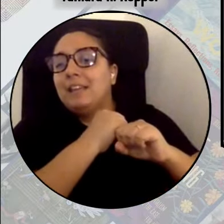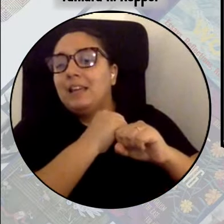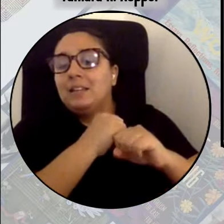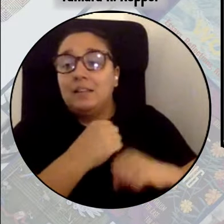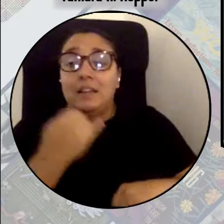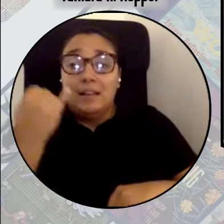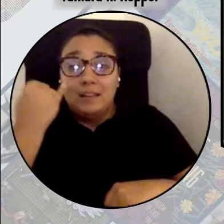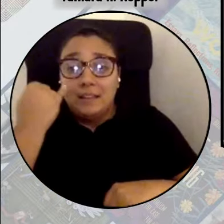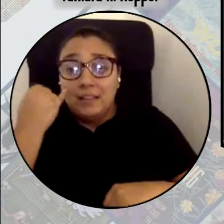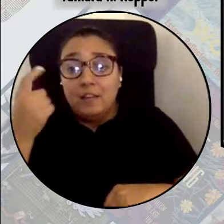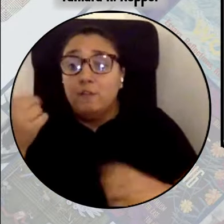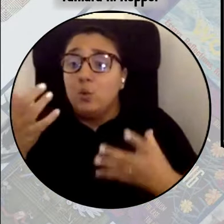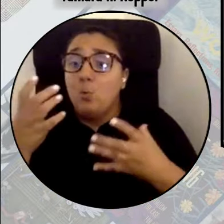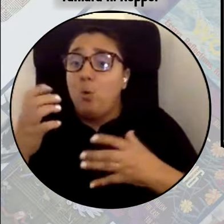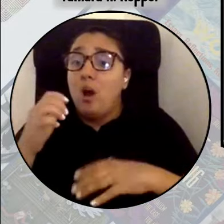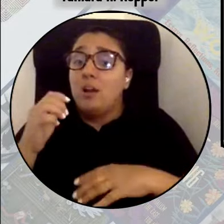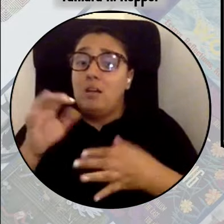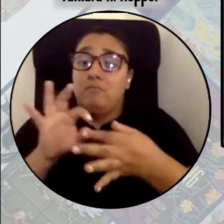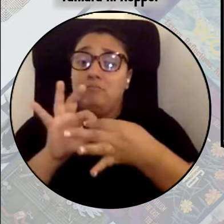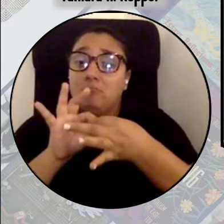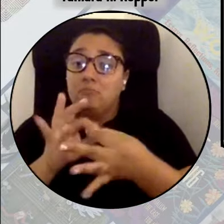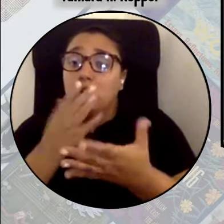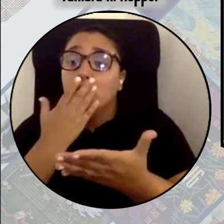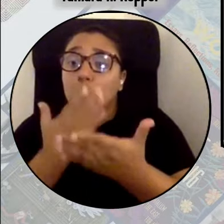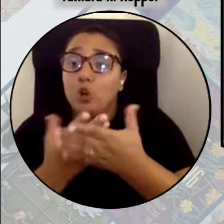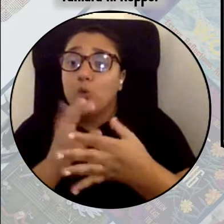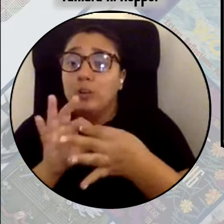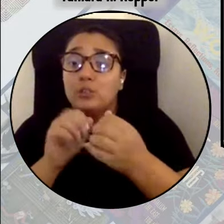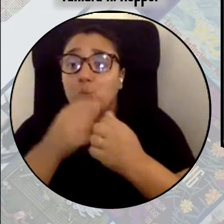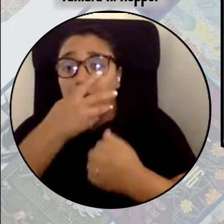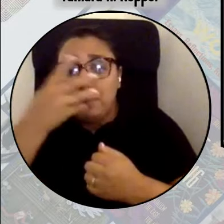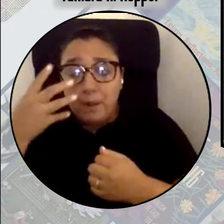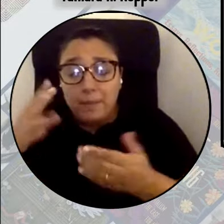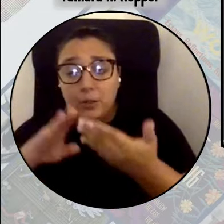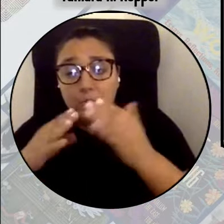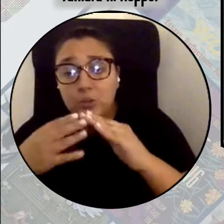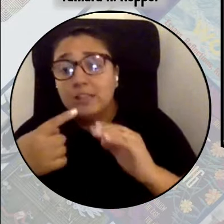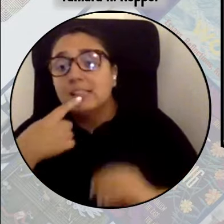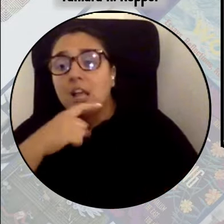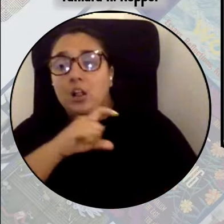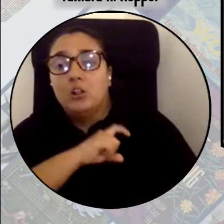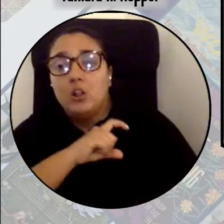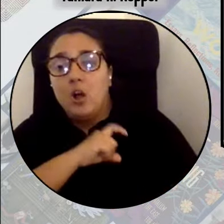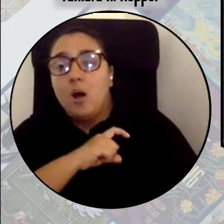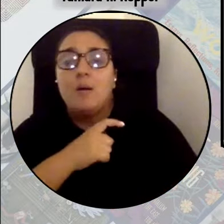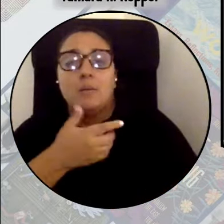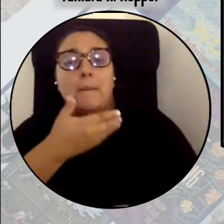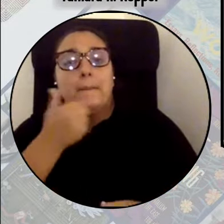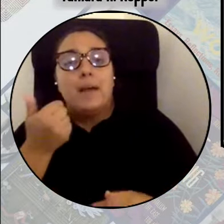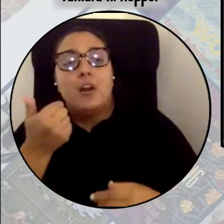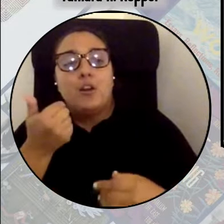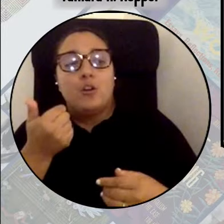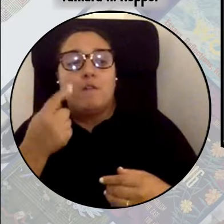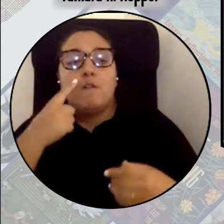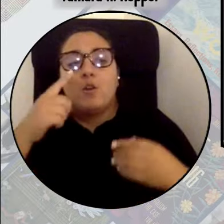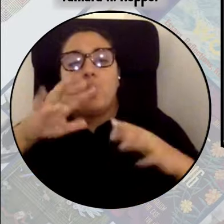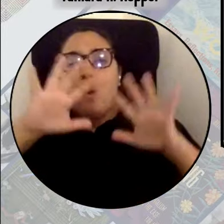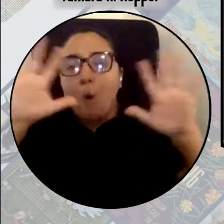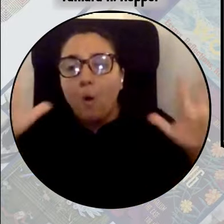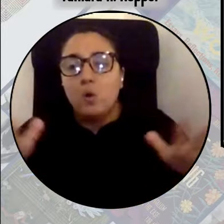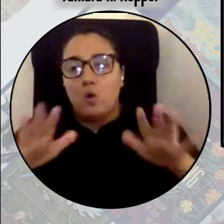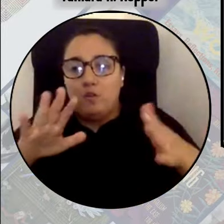seeking to create good relations and trust with immigrant communities, law enforcement is more effective for the entire community. Right? So